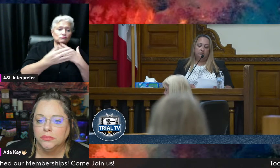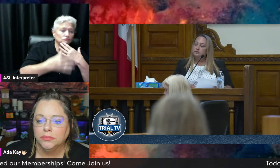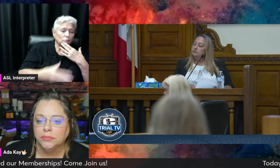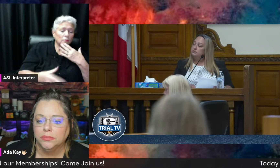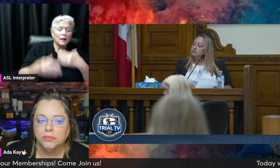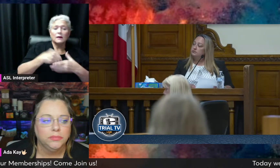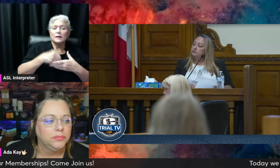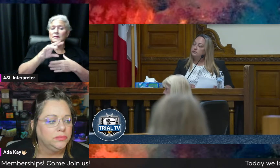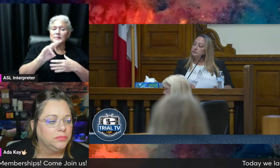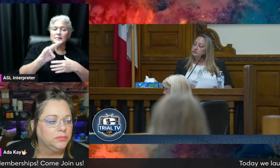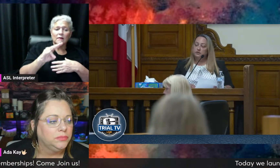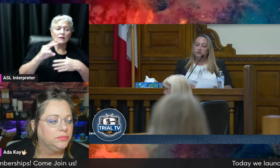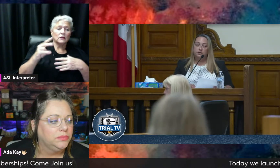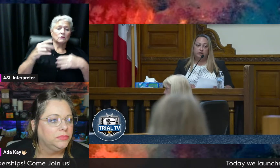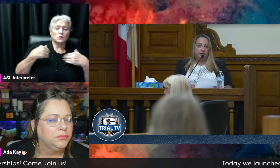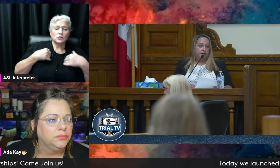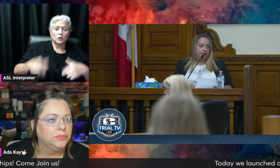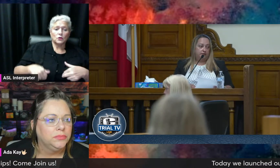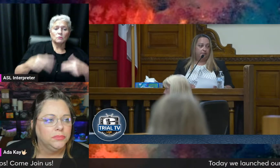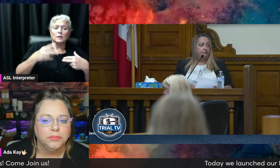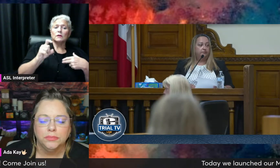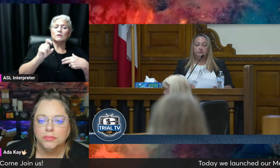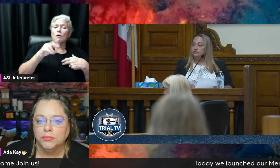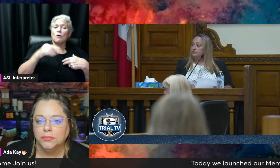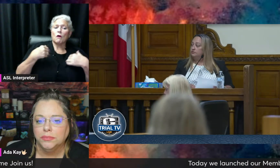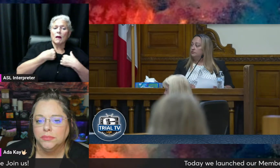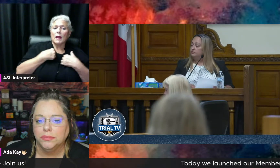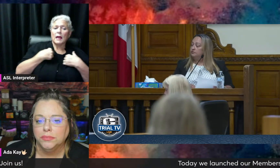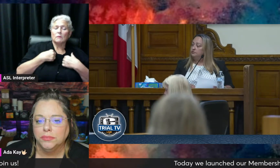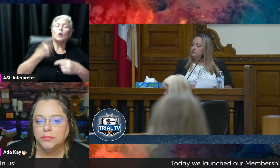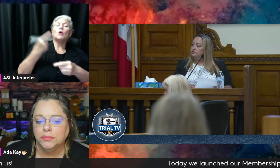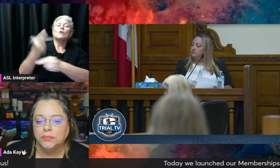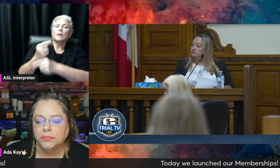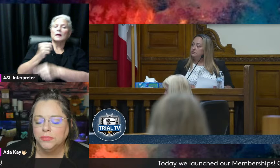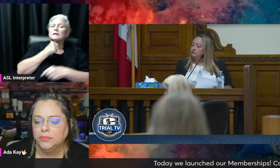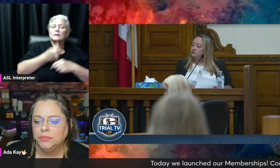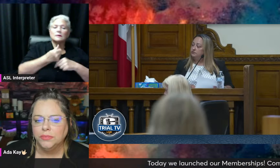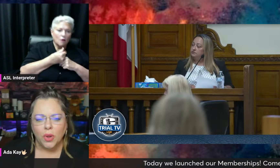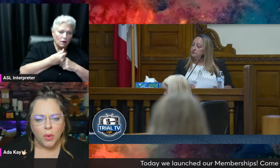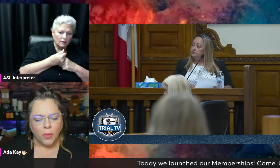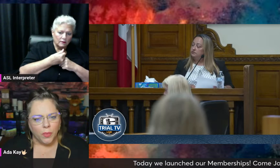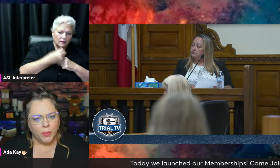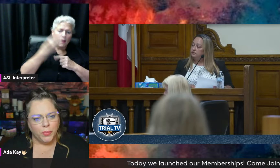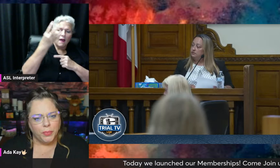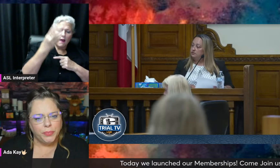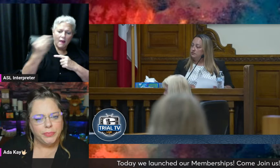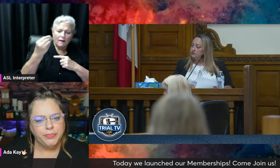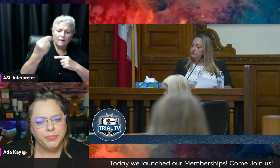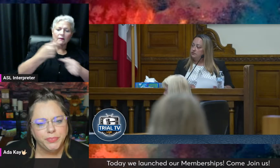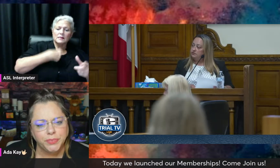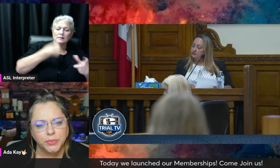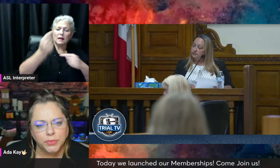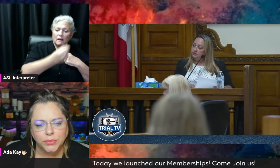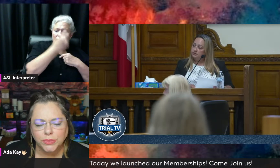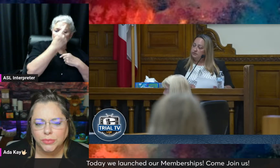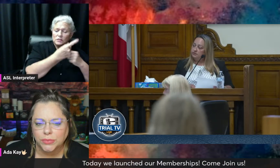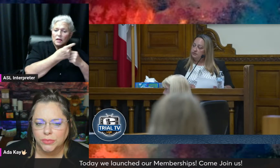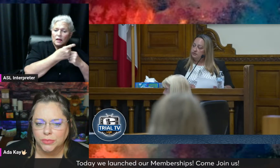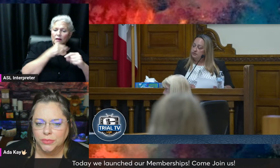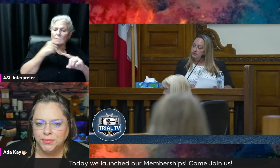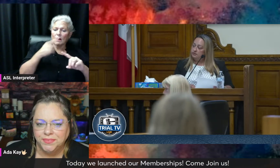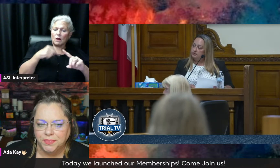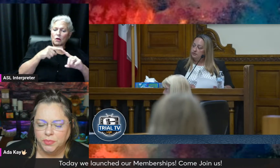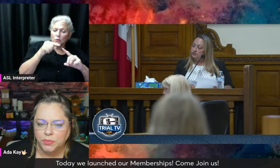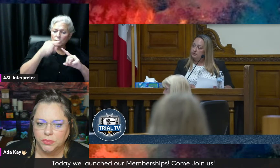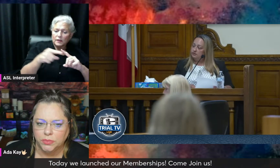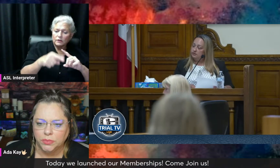7 was human or animal blood. Correct, I did not. And as I understand it, when you swab